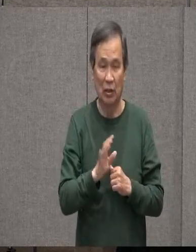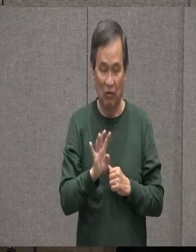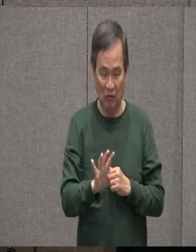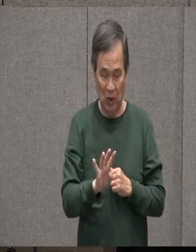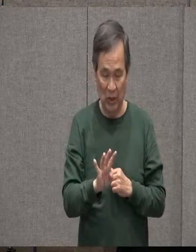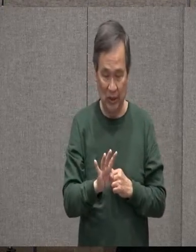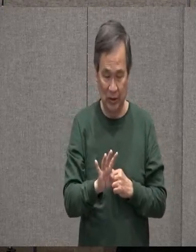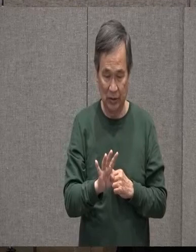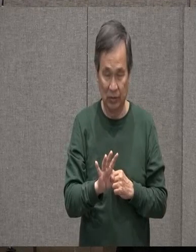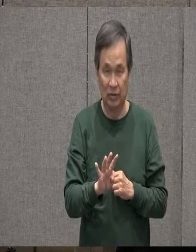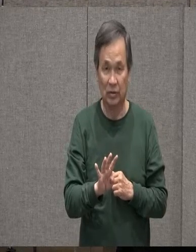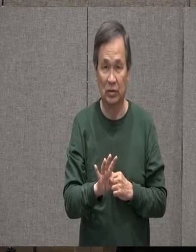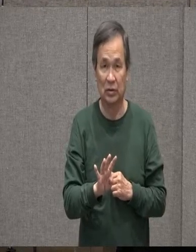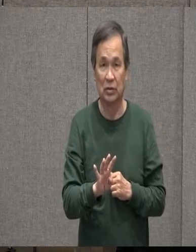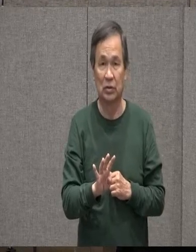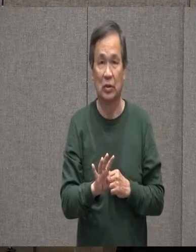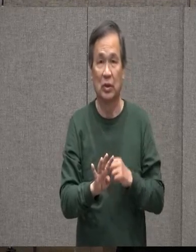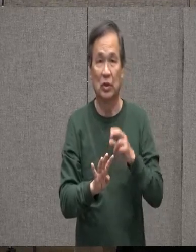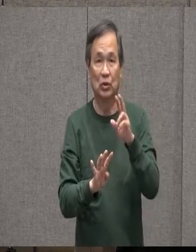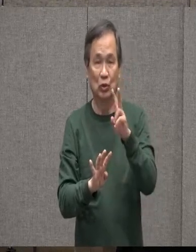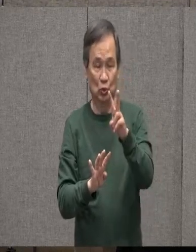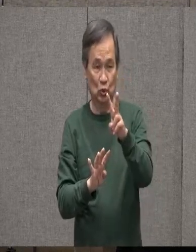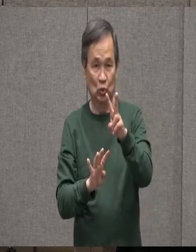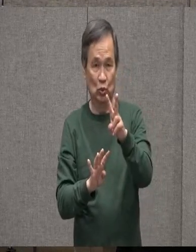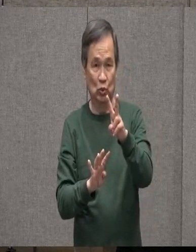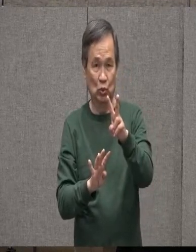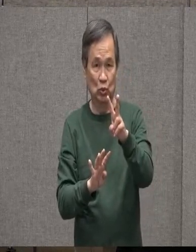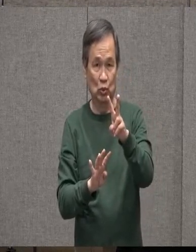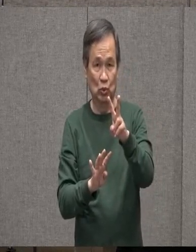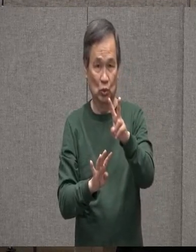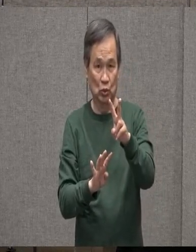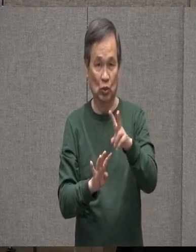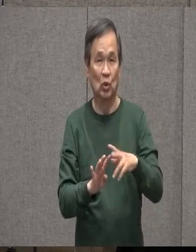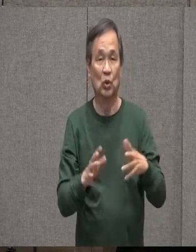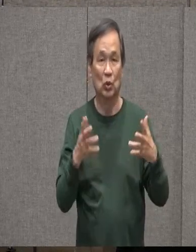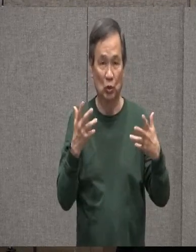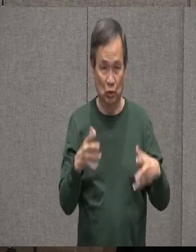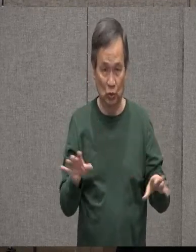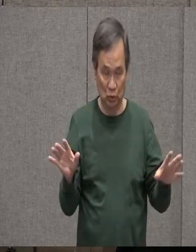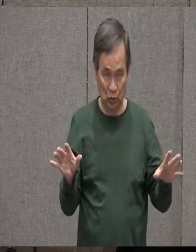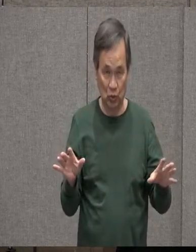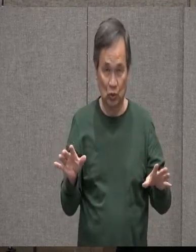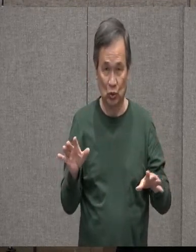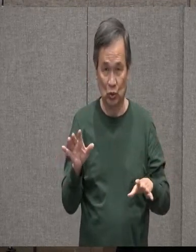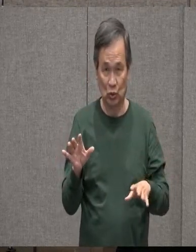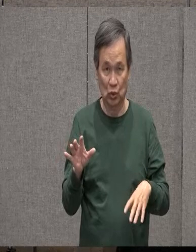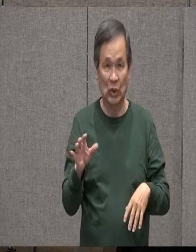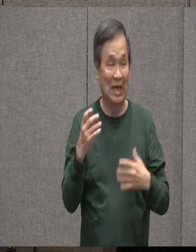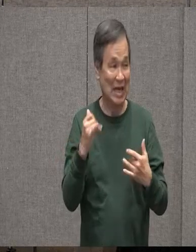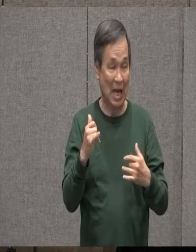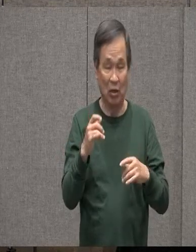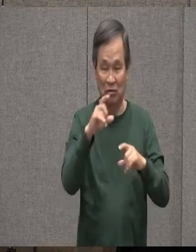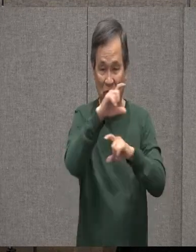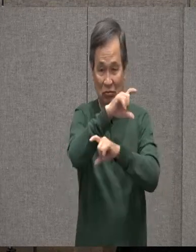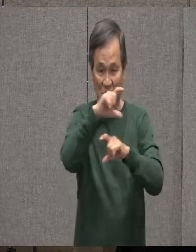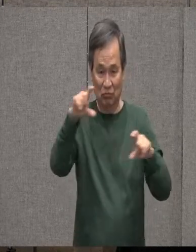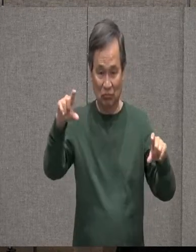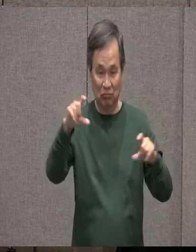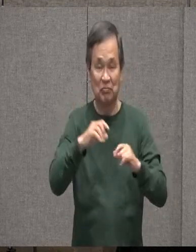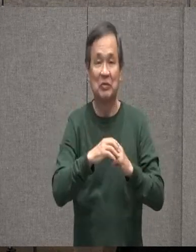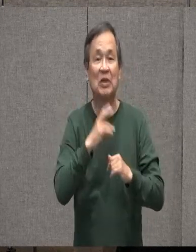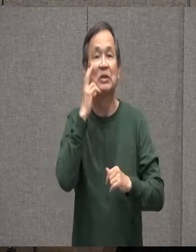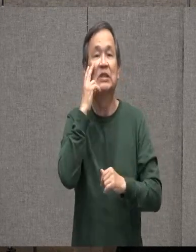this column. So if I have a 1 in that column, I can't even use the 1. So I'm going to have to use something like a 4 and a 2, right? Because